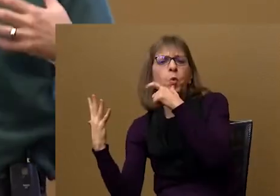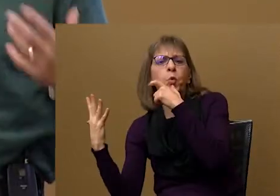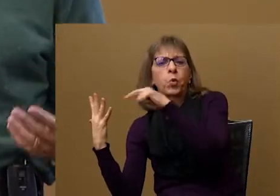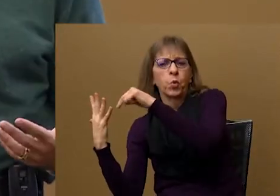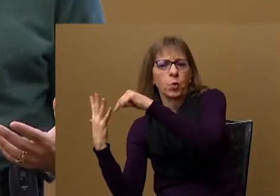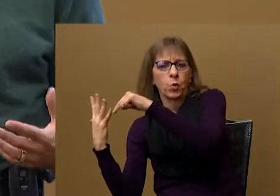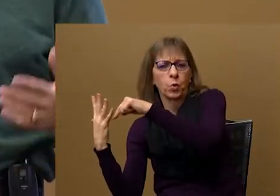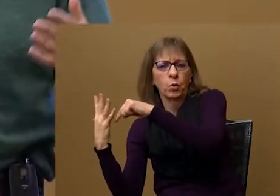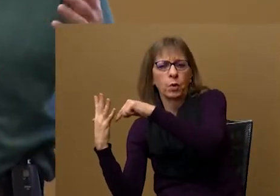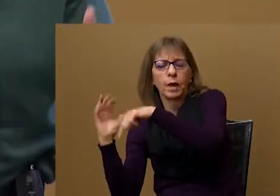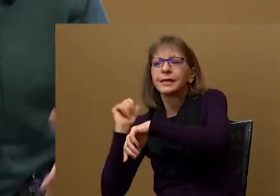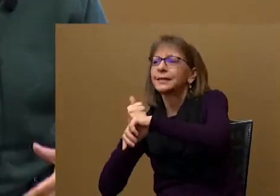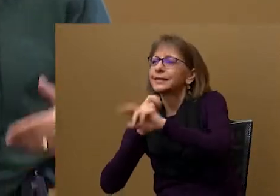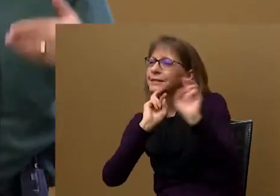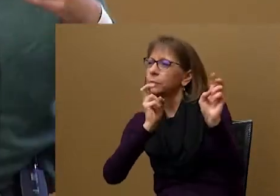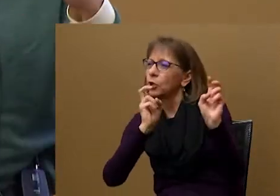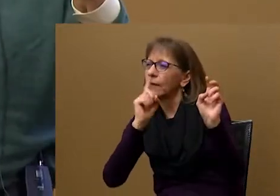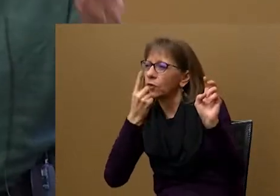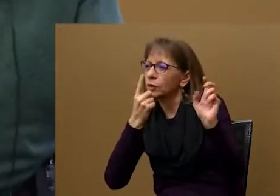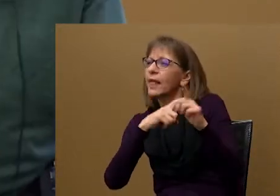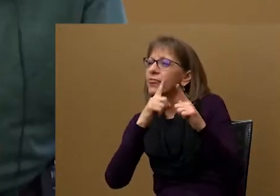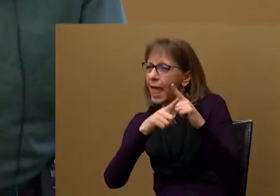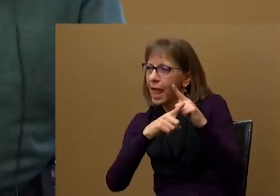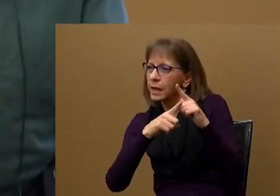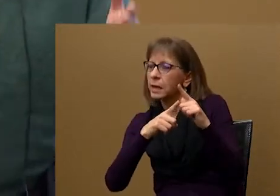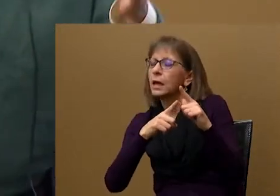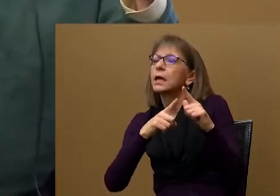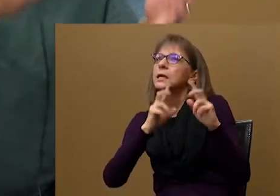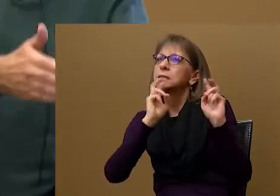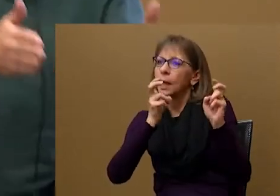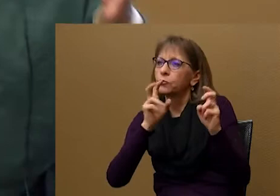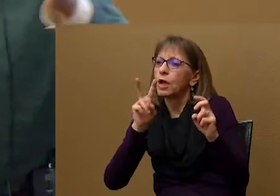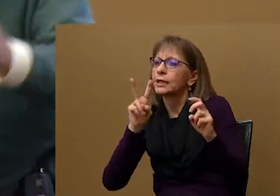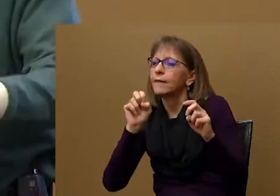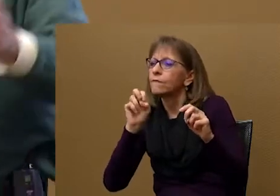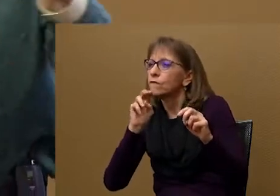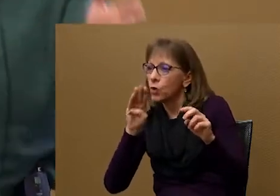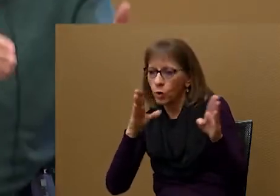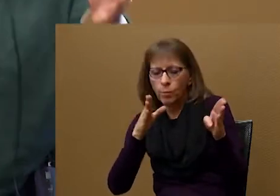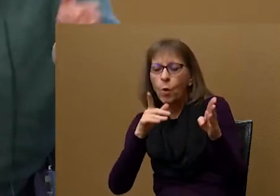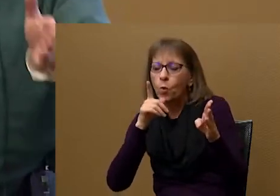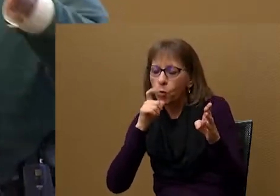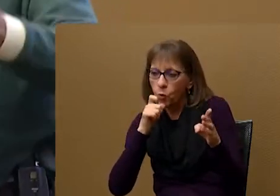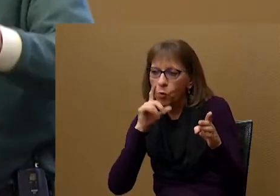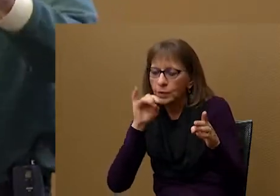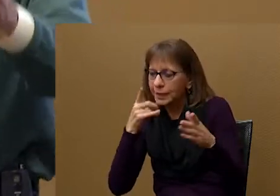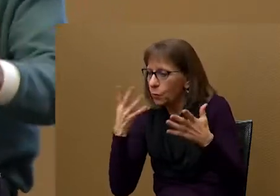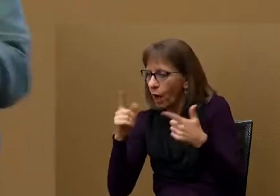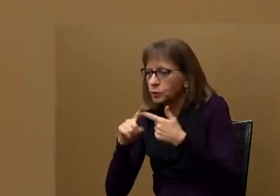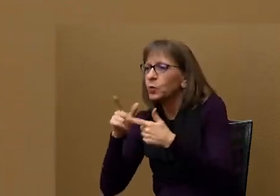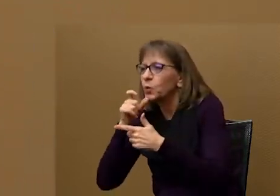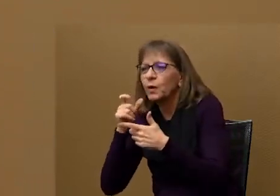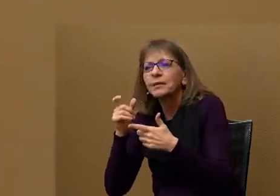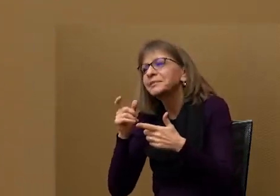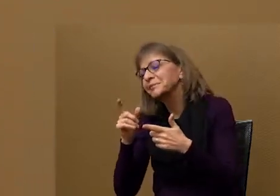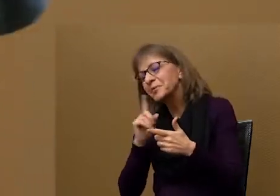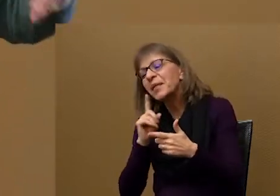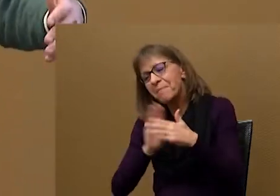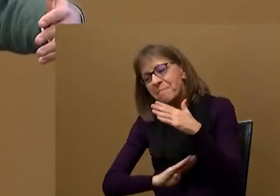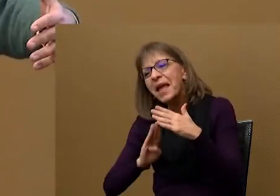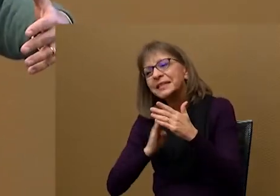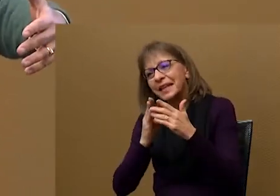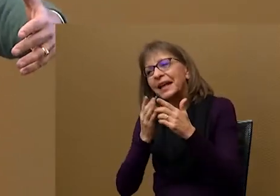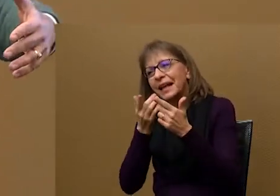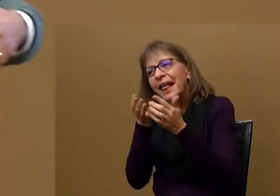who are you talking about? The establishment of subject, and then subject verb, who did what to whom.